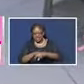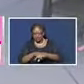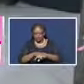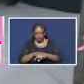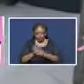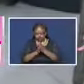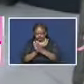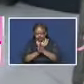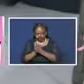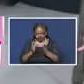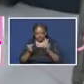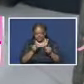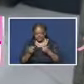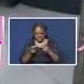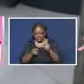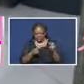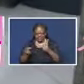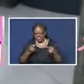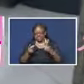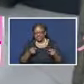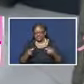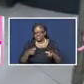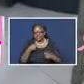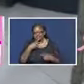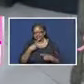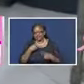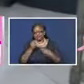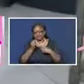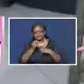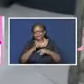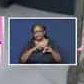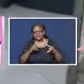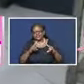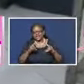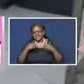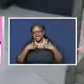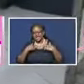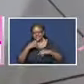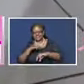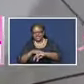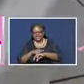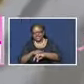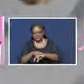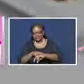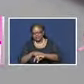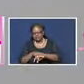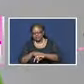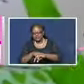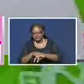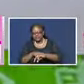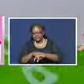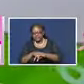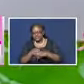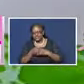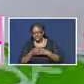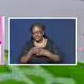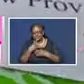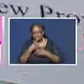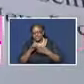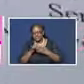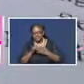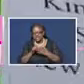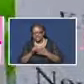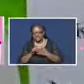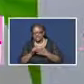very fast. Like, something was happening, and I didn't play yet. But then we had extra time because of the person, next contestants in the room that were plating.